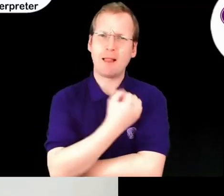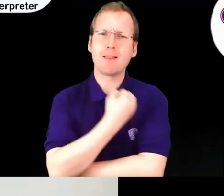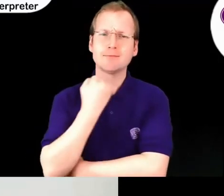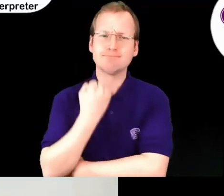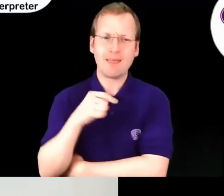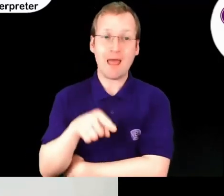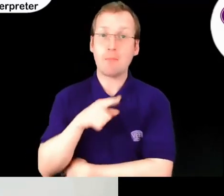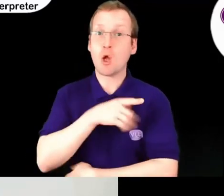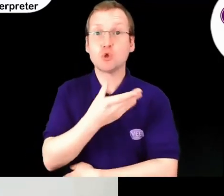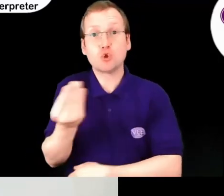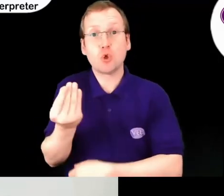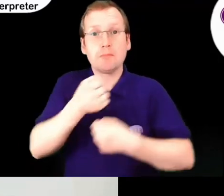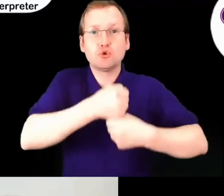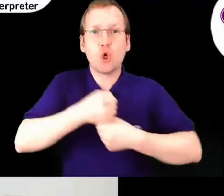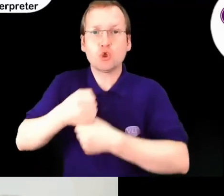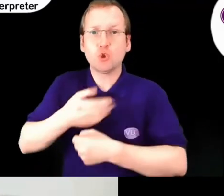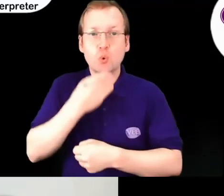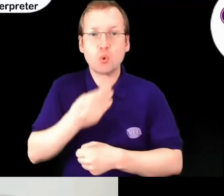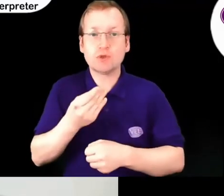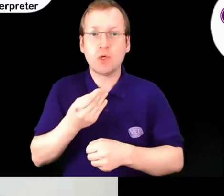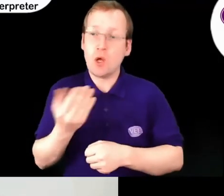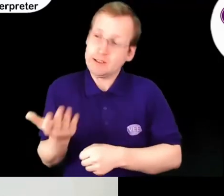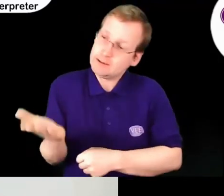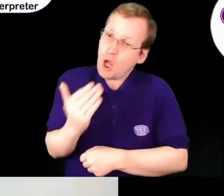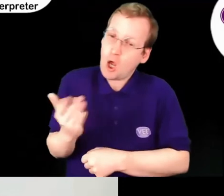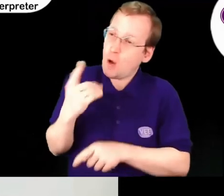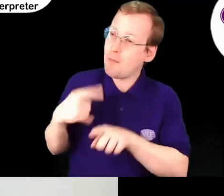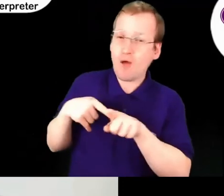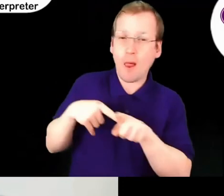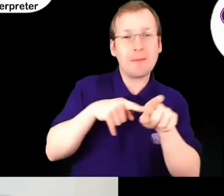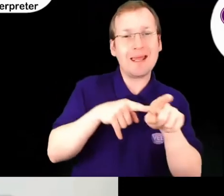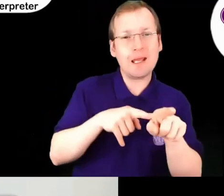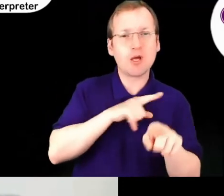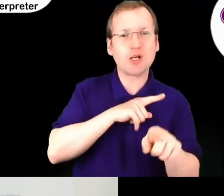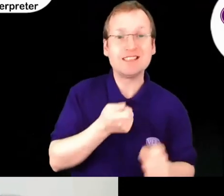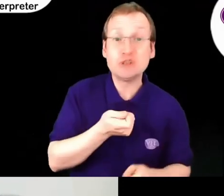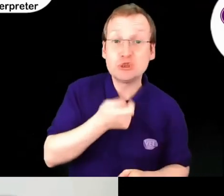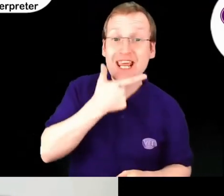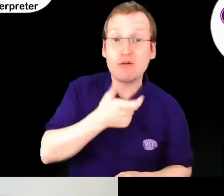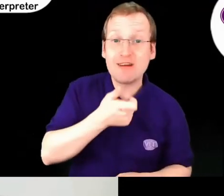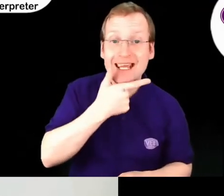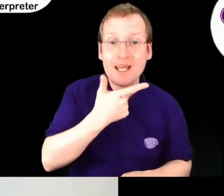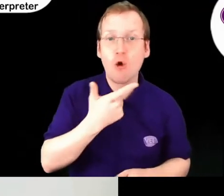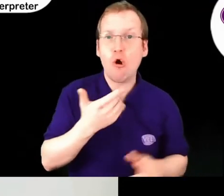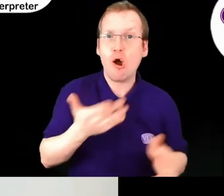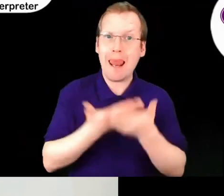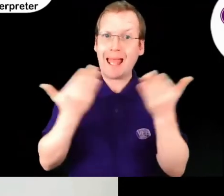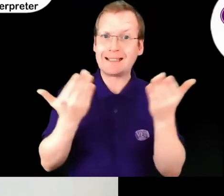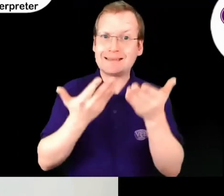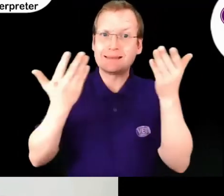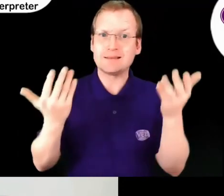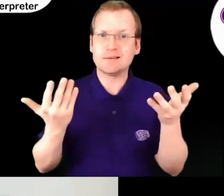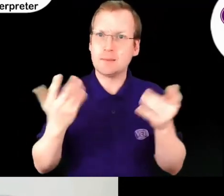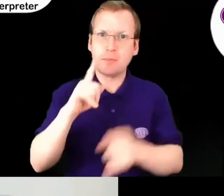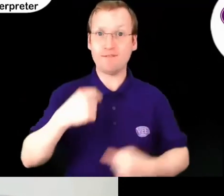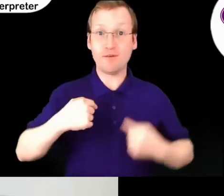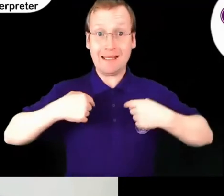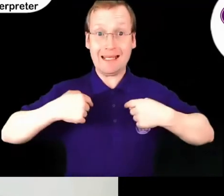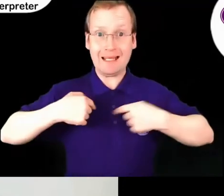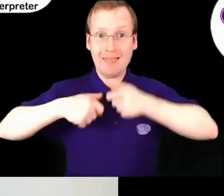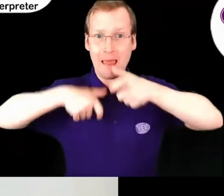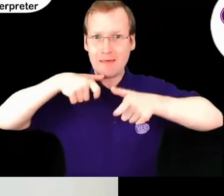churches use it a lot and think that it's very cheery or light, But for me, I've found some of the lyrics